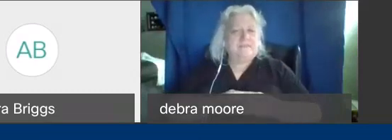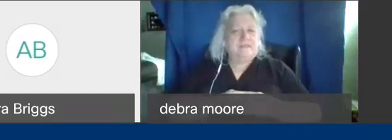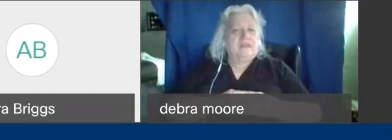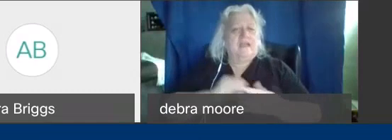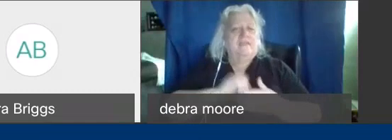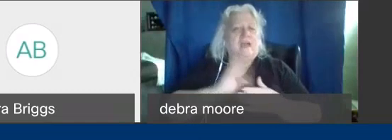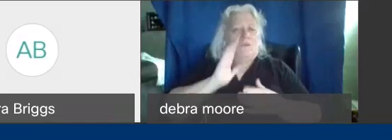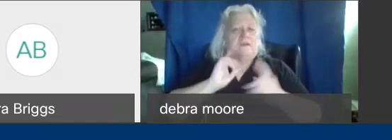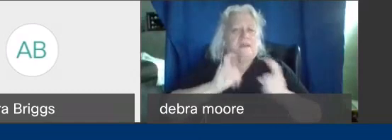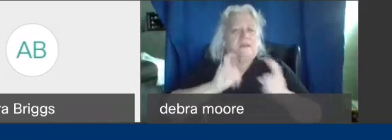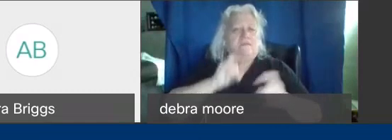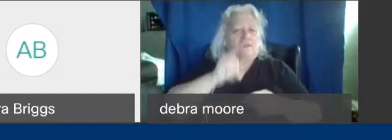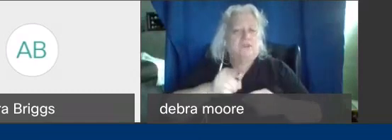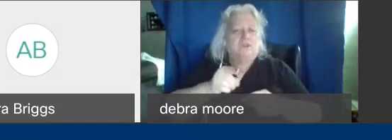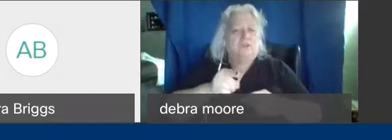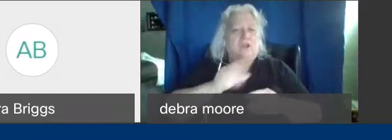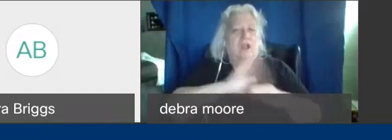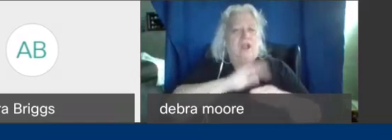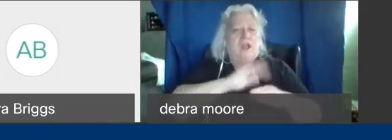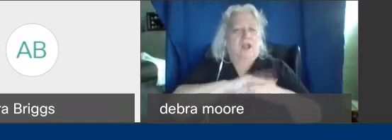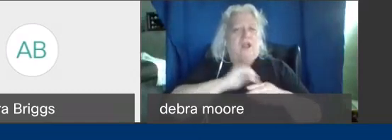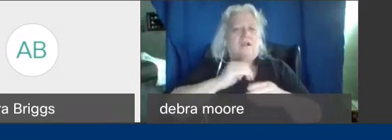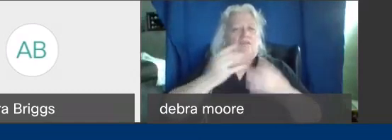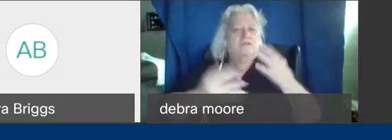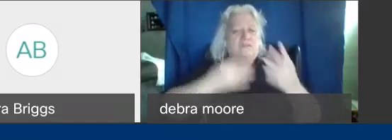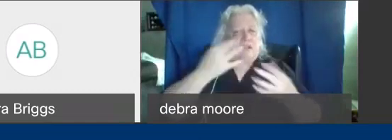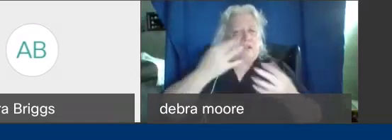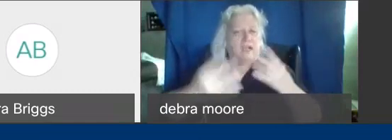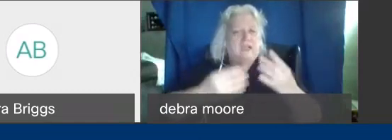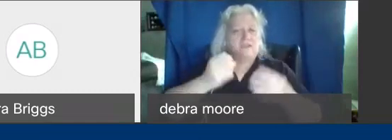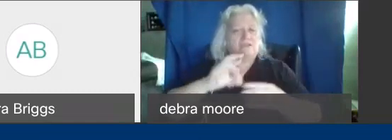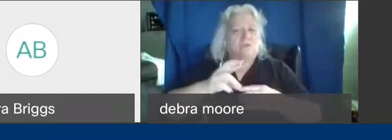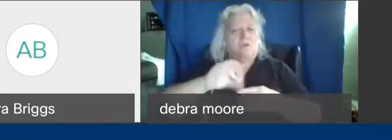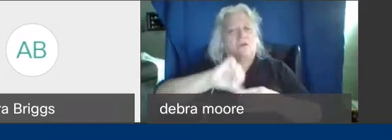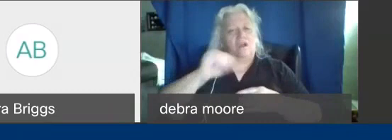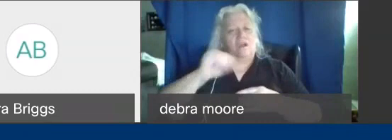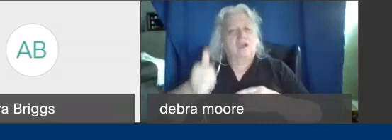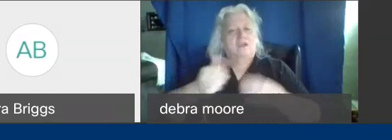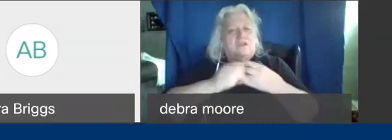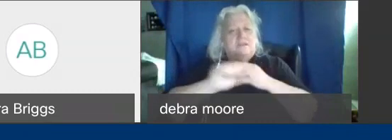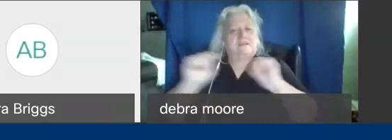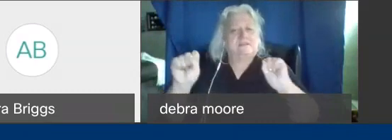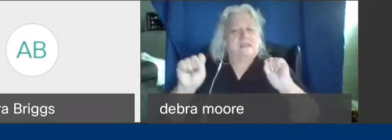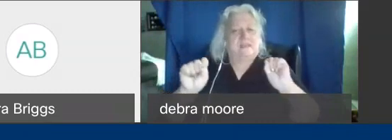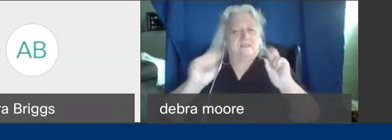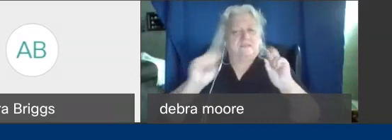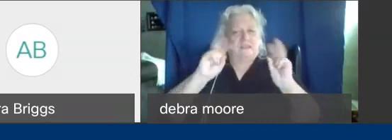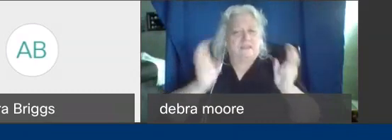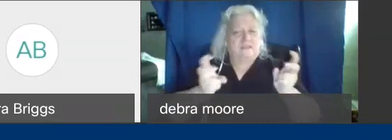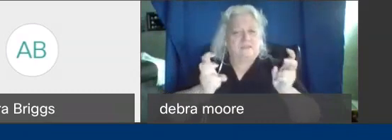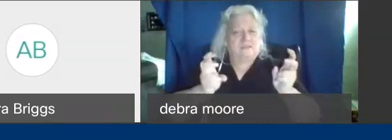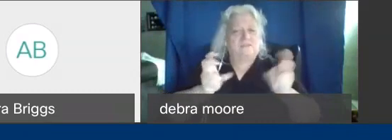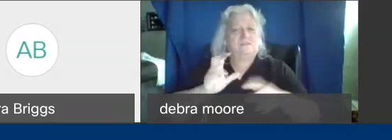you alerts for fires or other safety-related issues such as